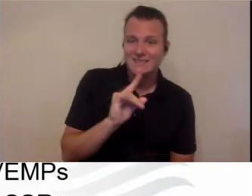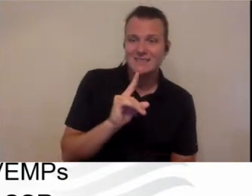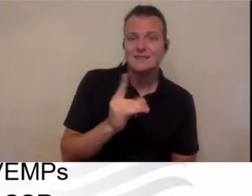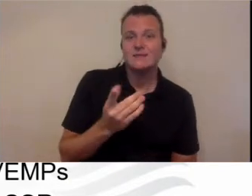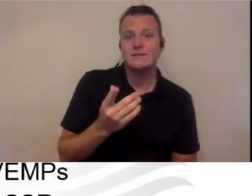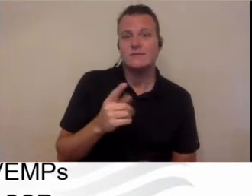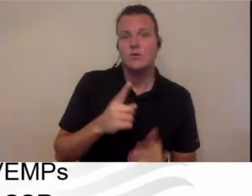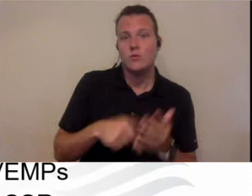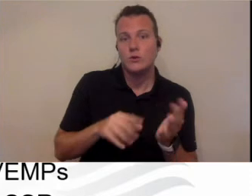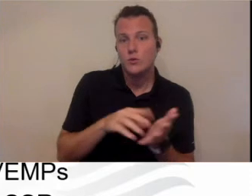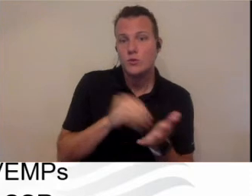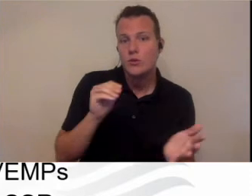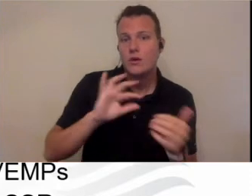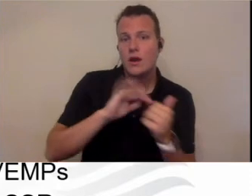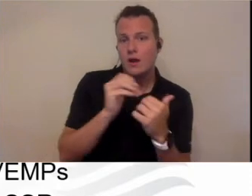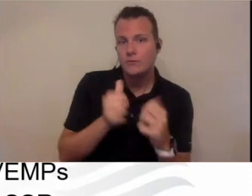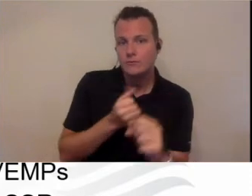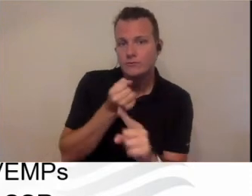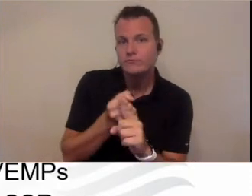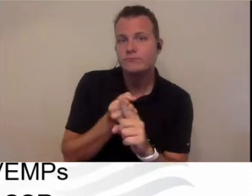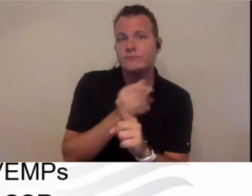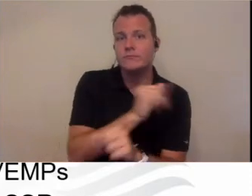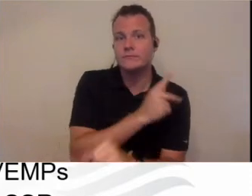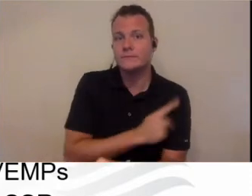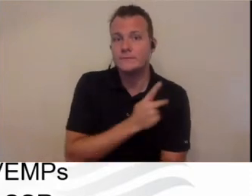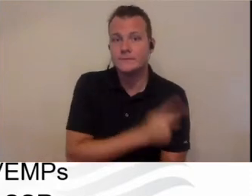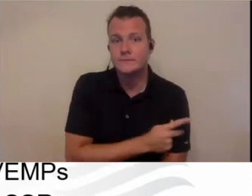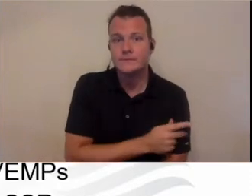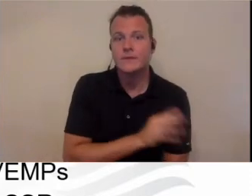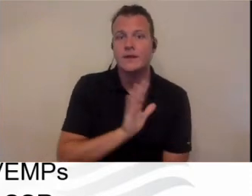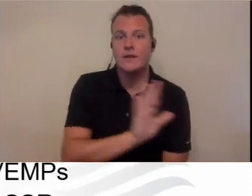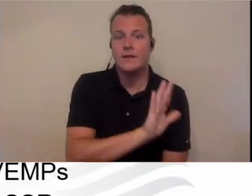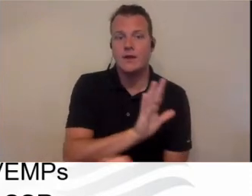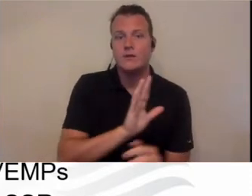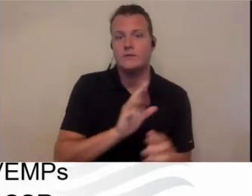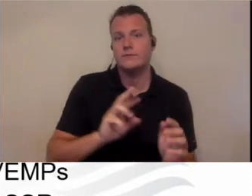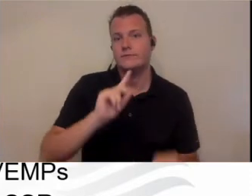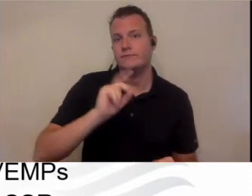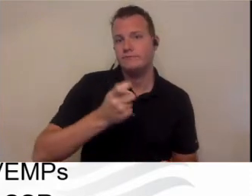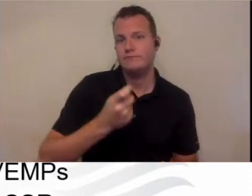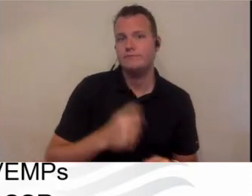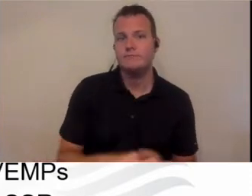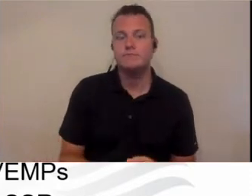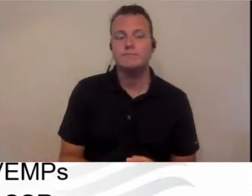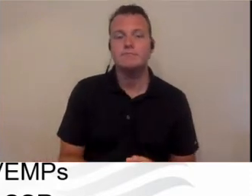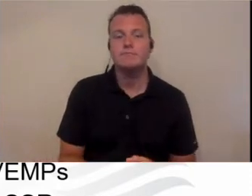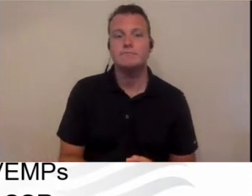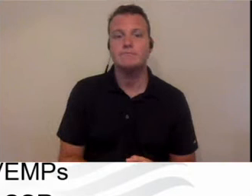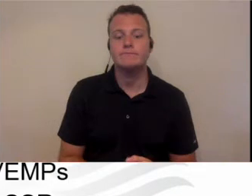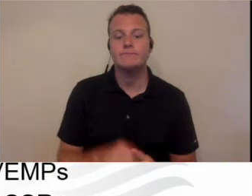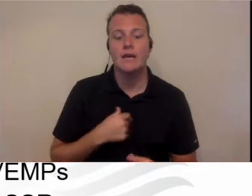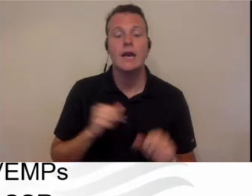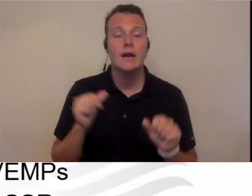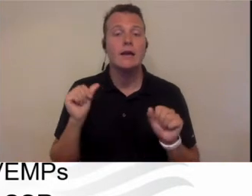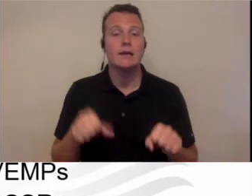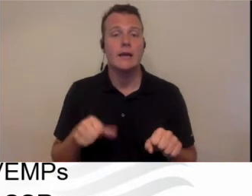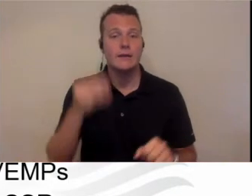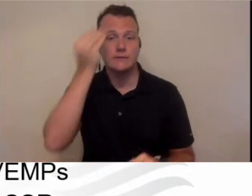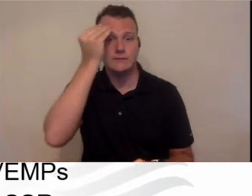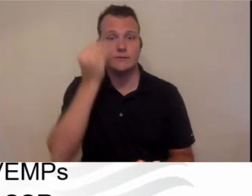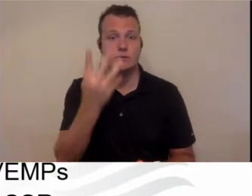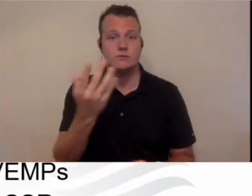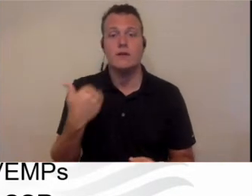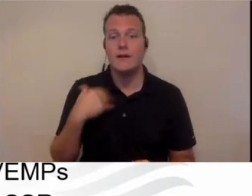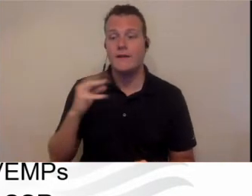how it impacted that patient and their diagnosis. I can tell you there will be VEMP codes